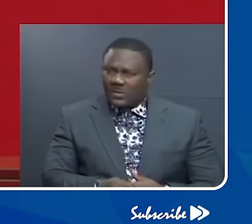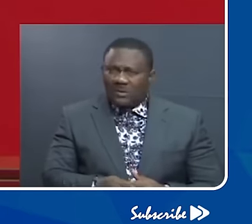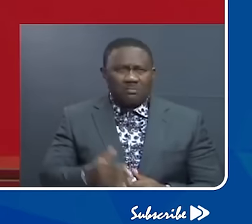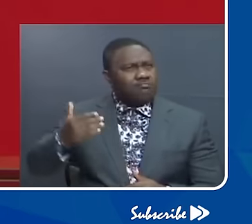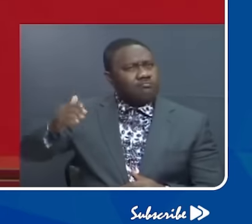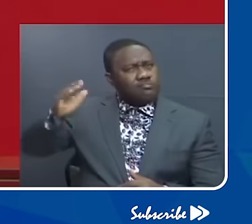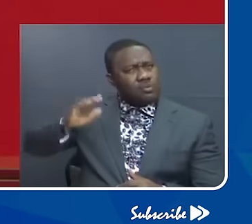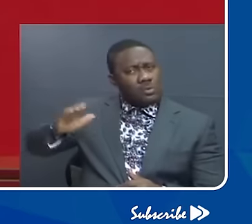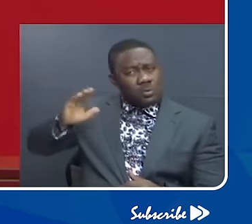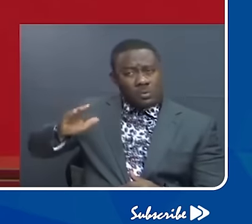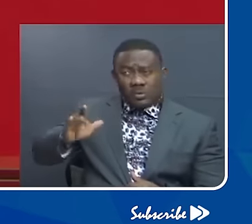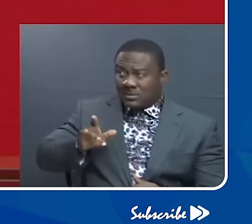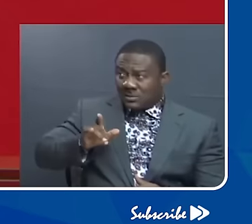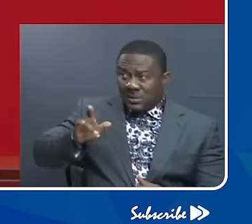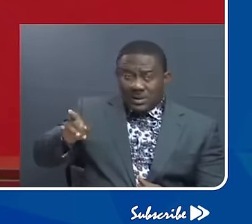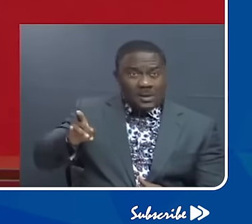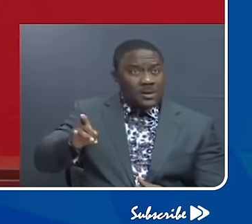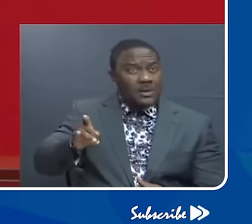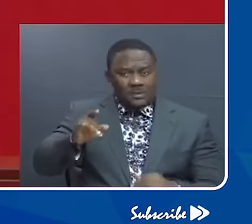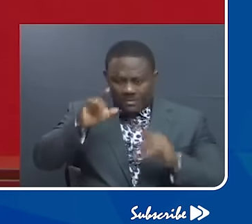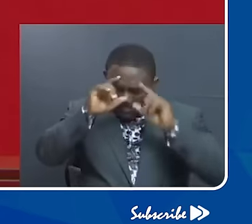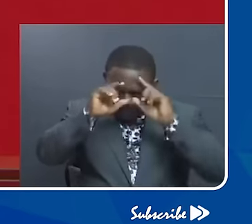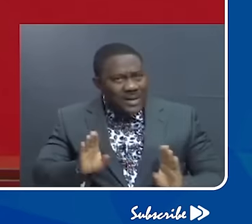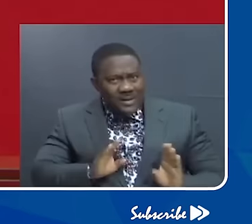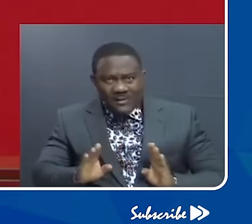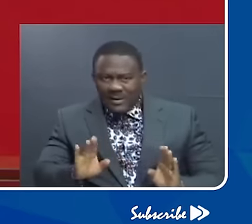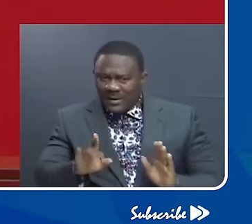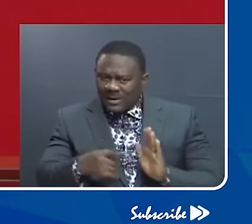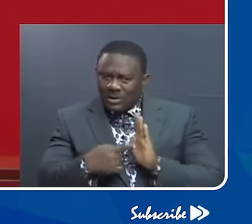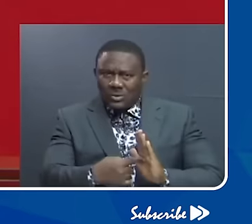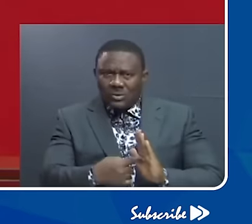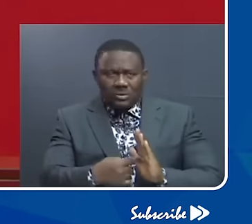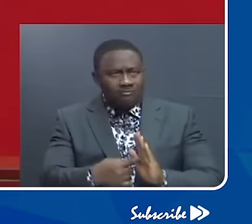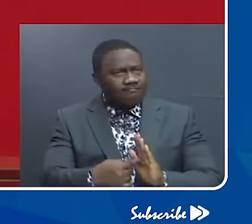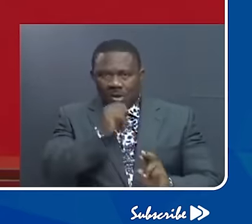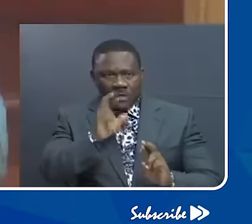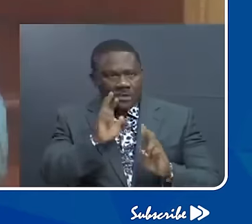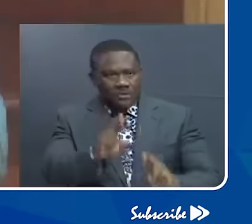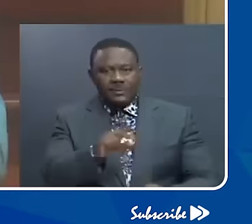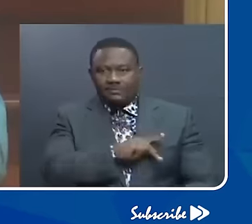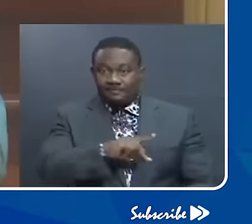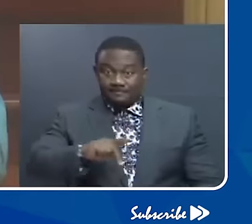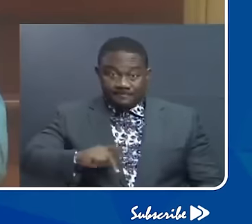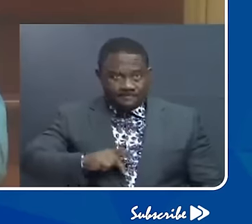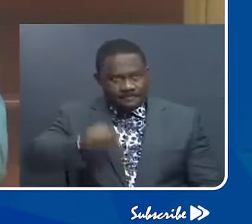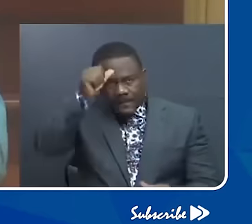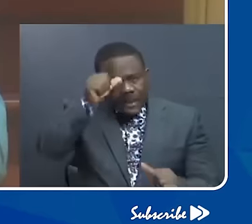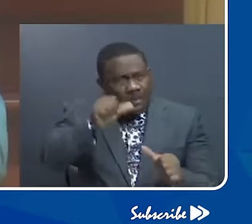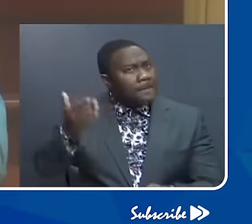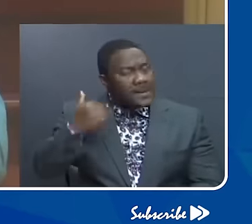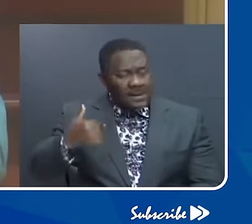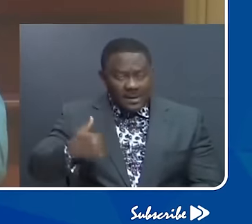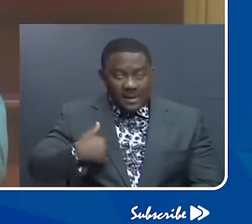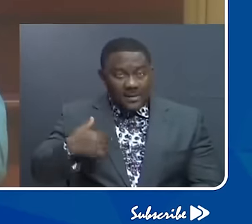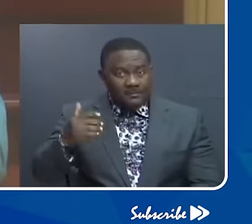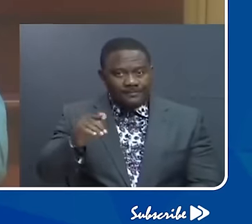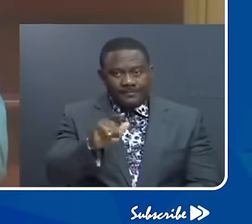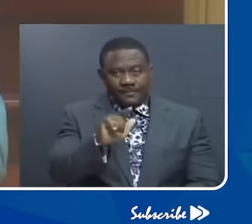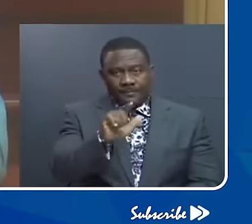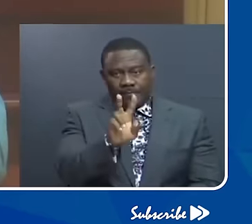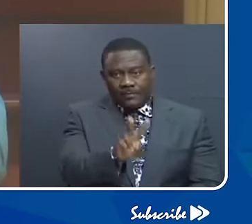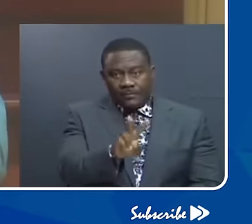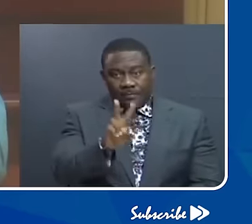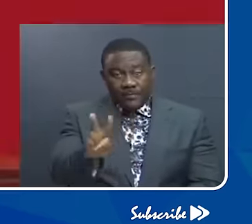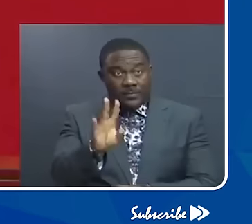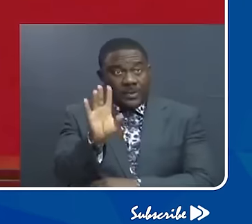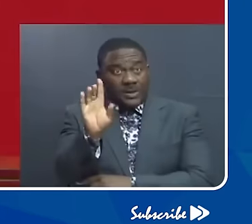series of actions that undermine the legislative process. As you may recall, addressed this House on the